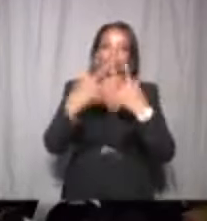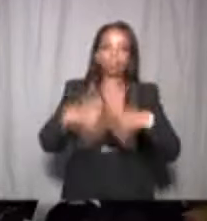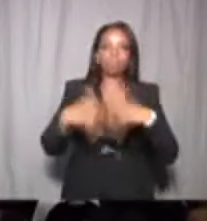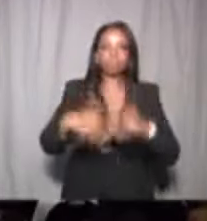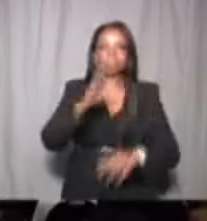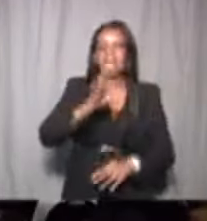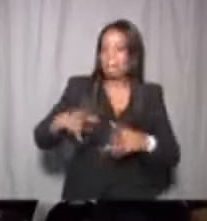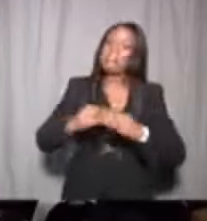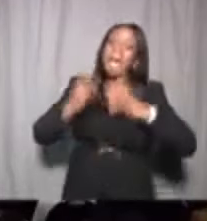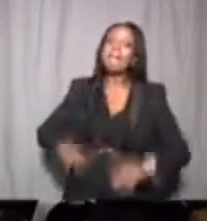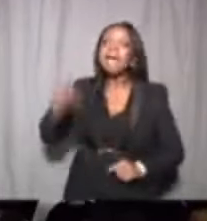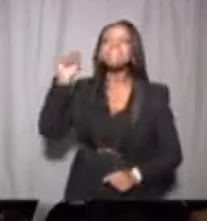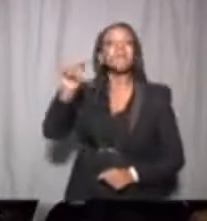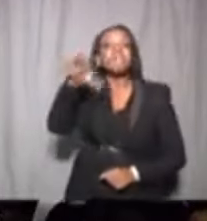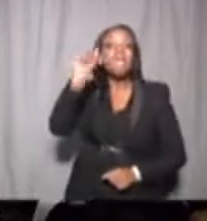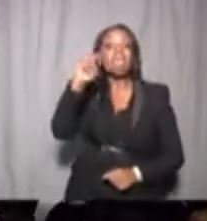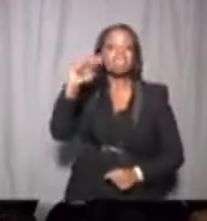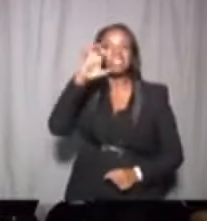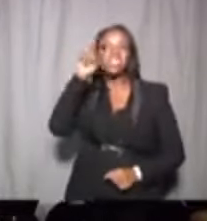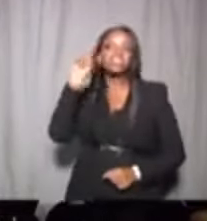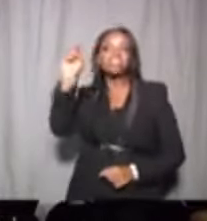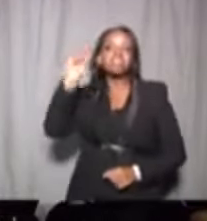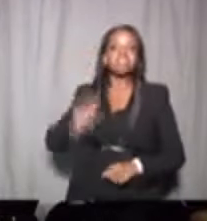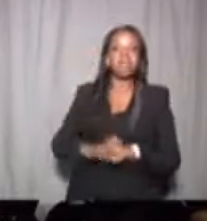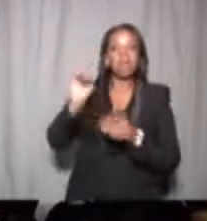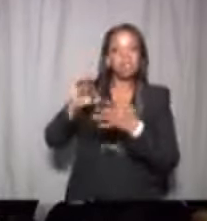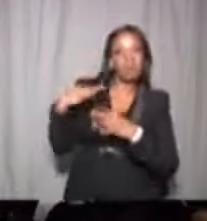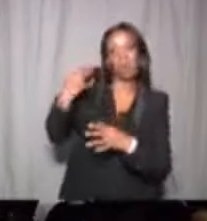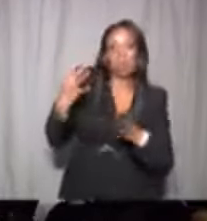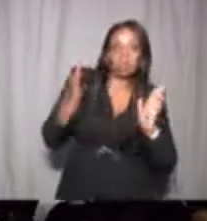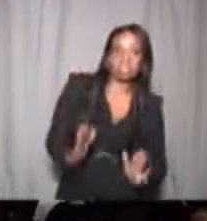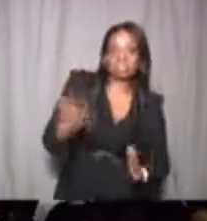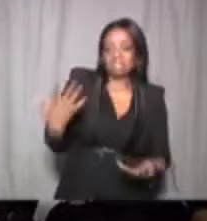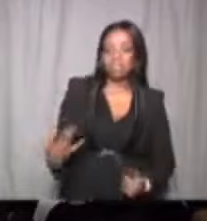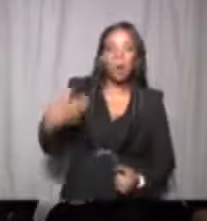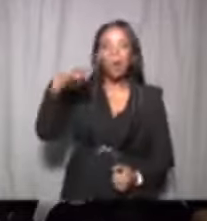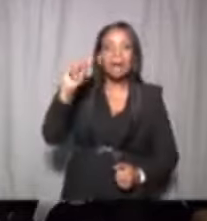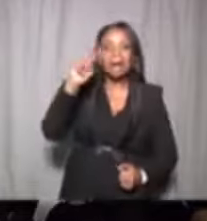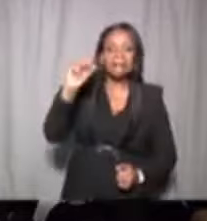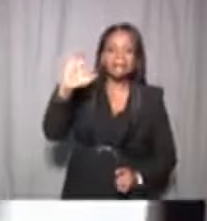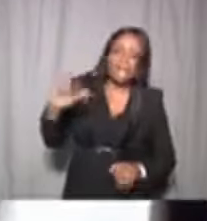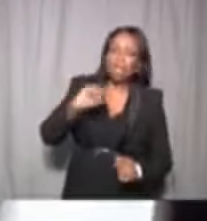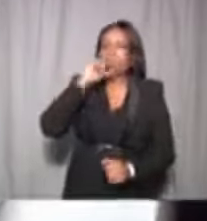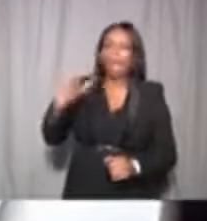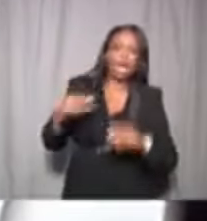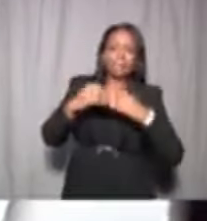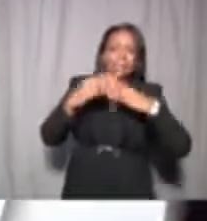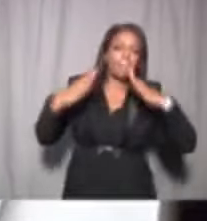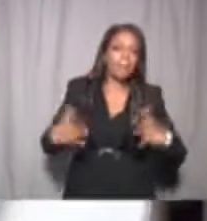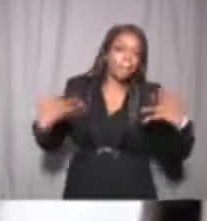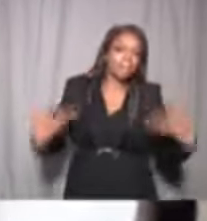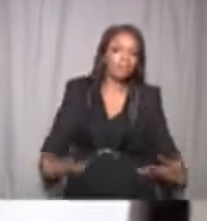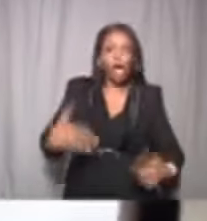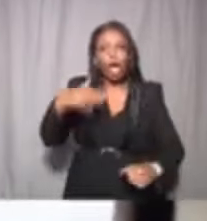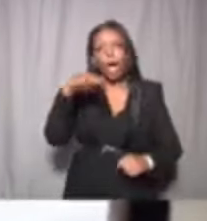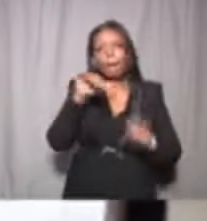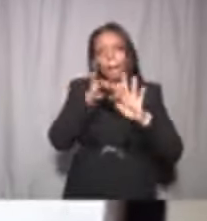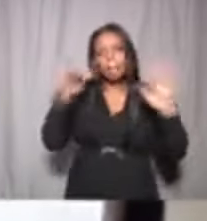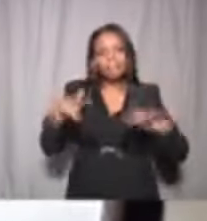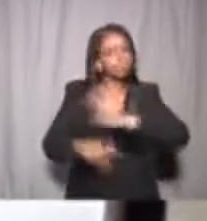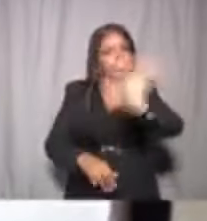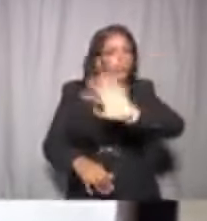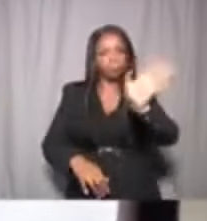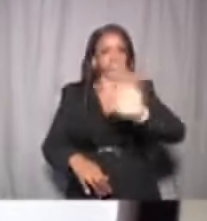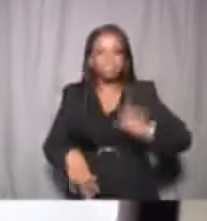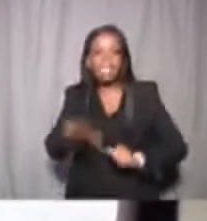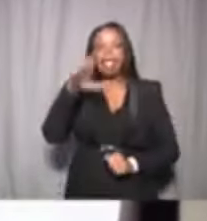Members of the ANC, volunteers of the ANC, not members of the public. Ranted crowd of the ANC, not members of the